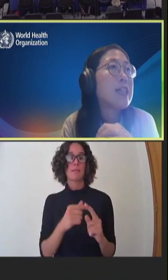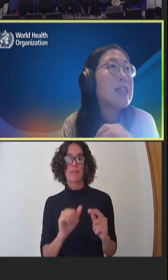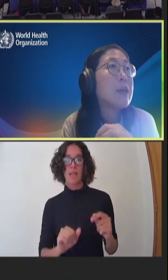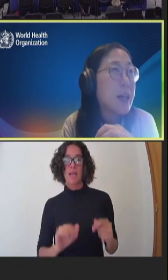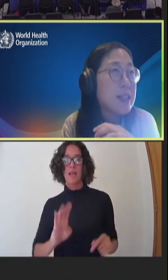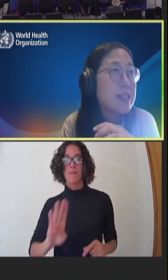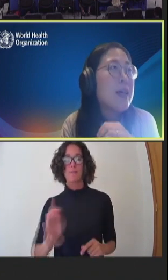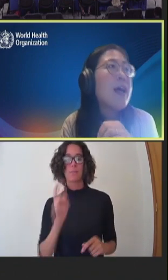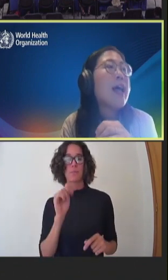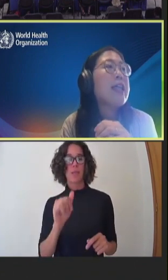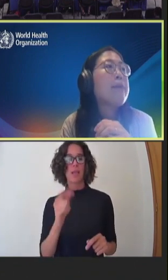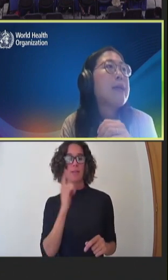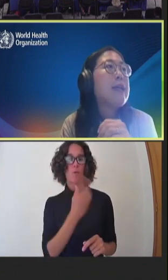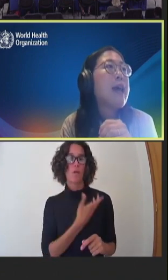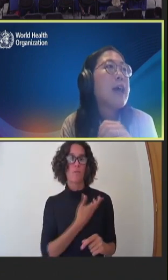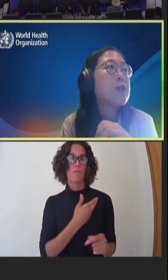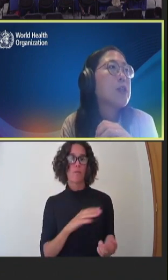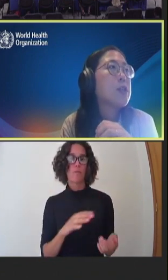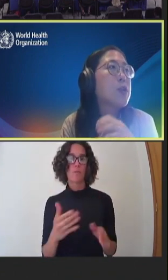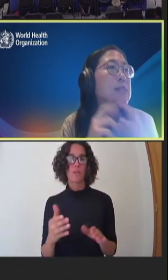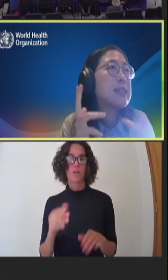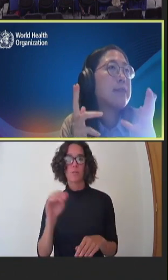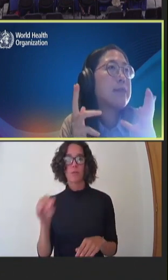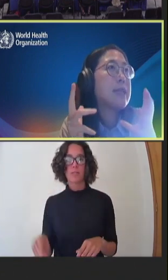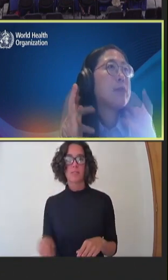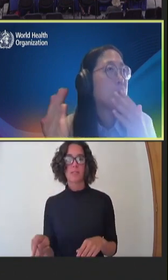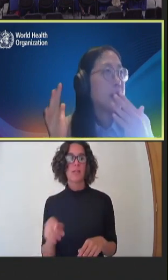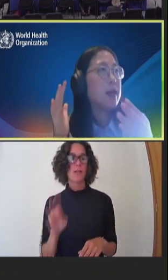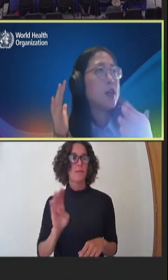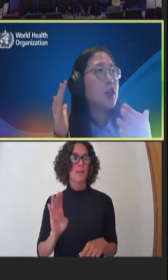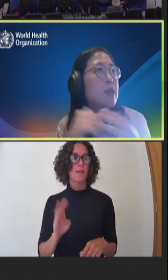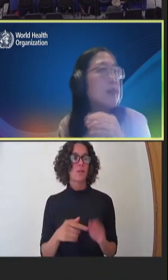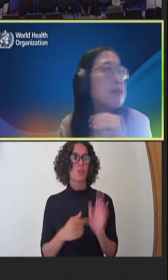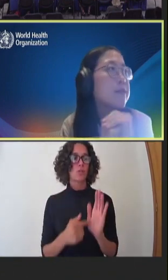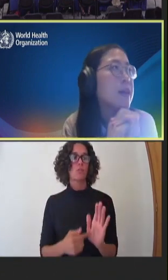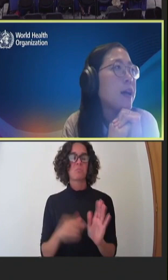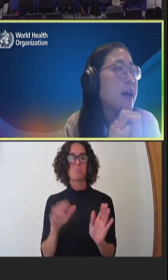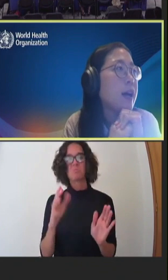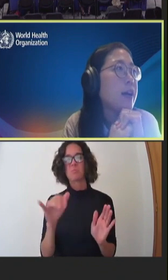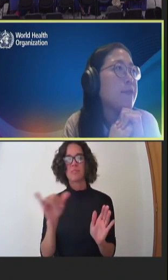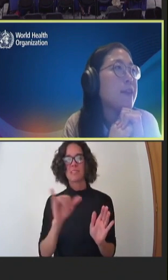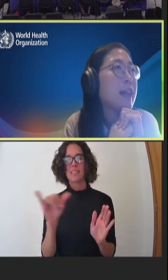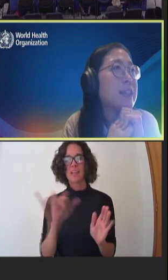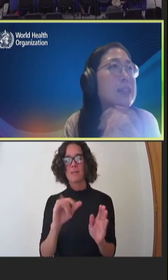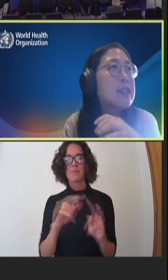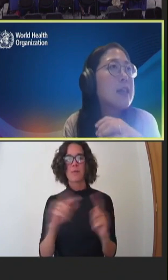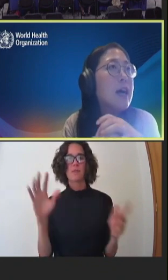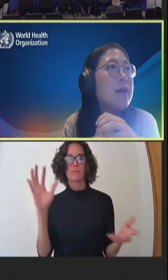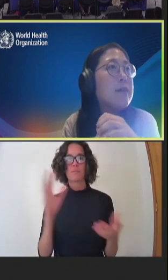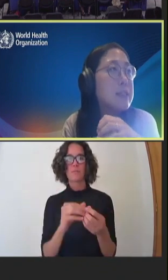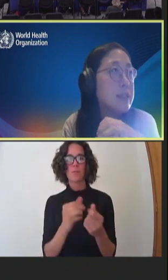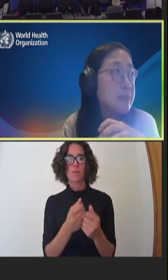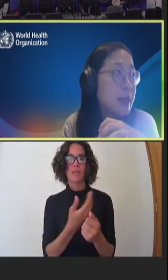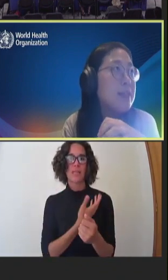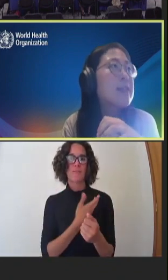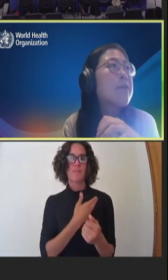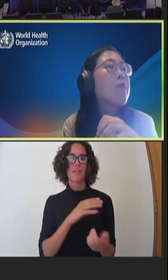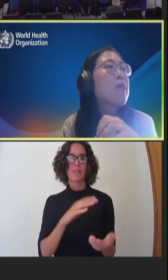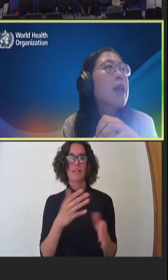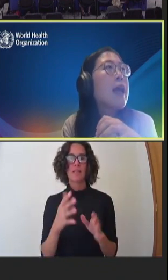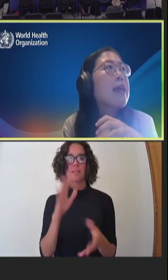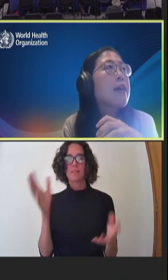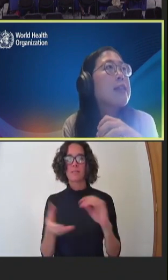infant mortality rate, and the B actually shows the same thing, more in a cumulative infant death